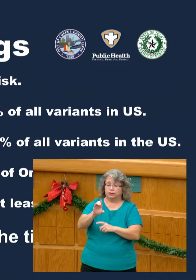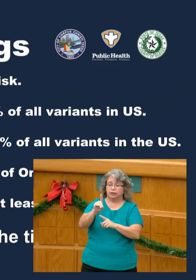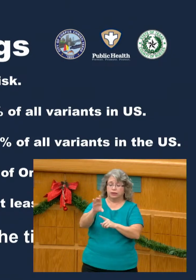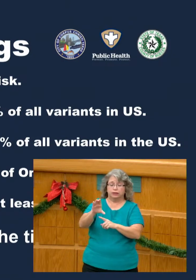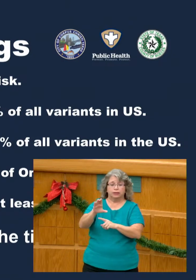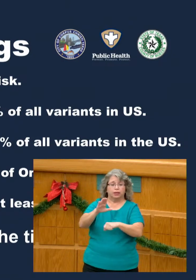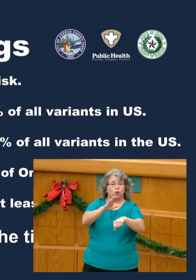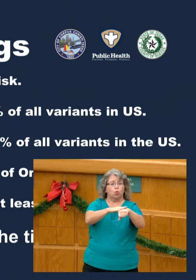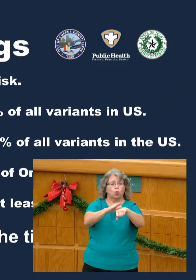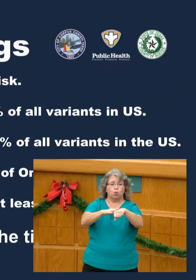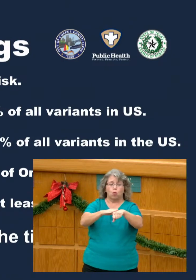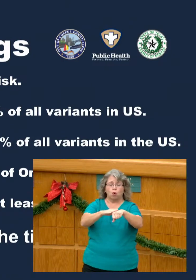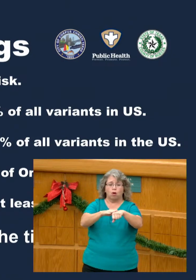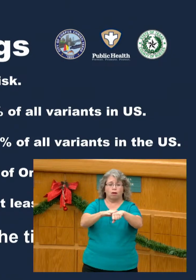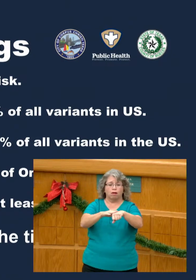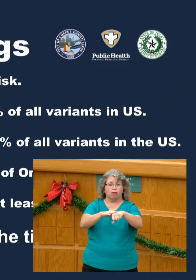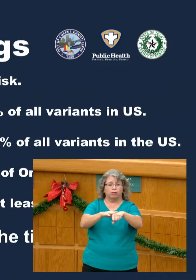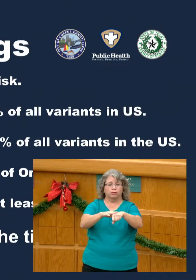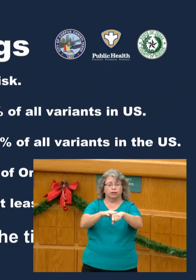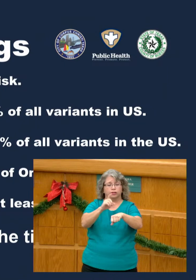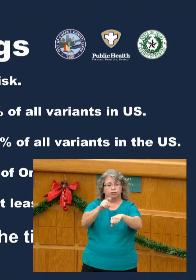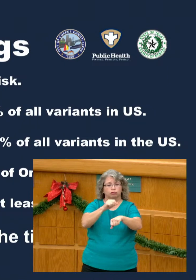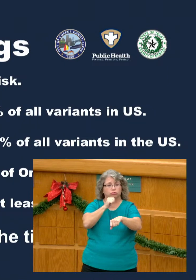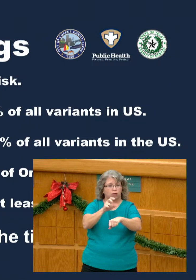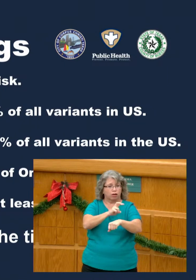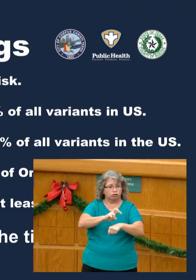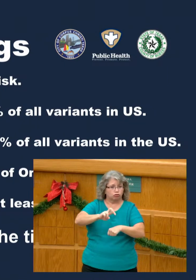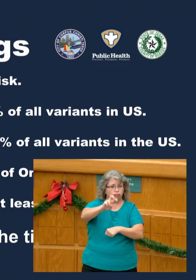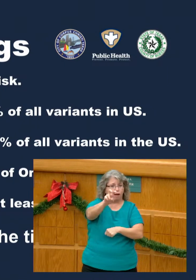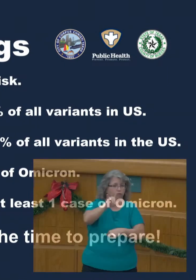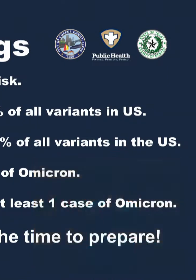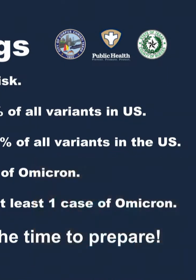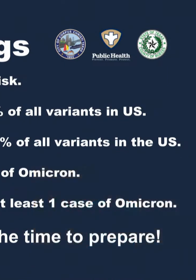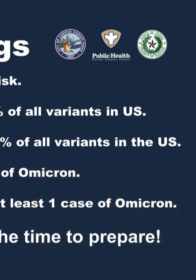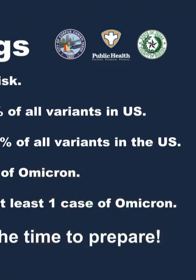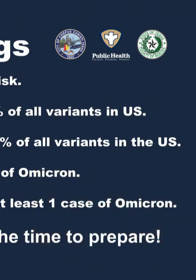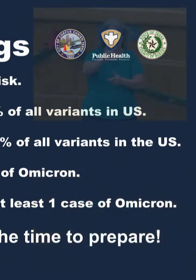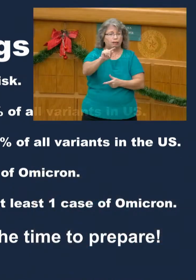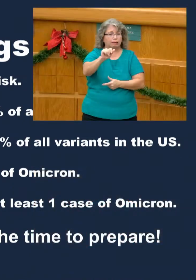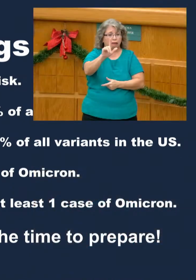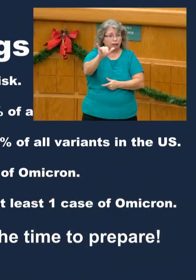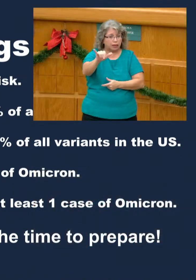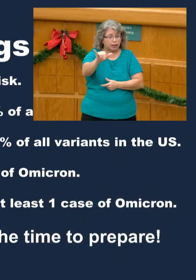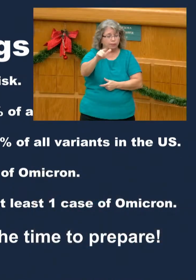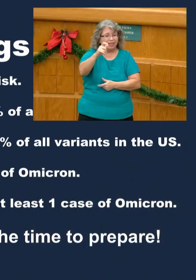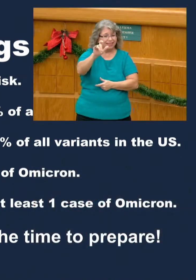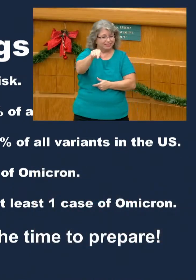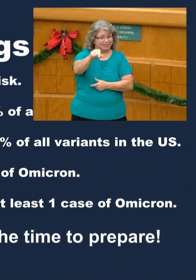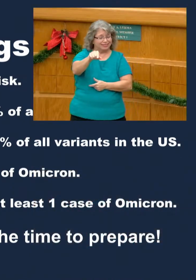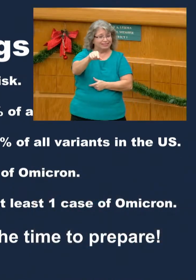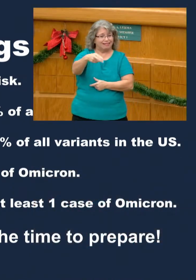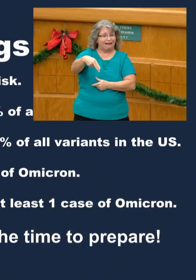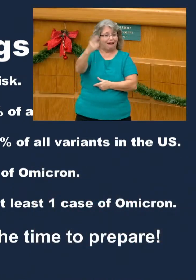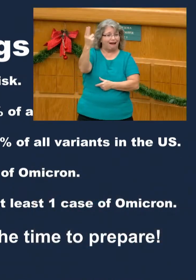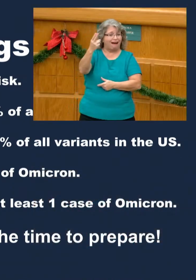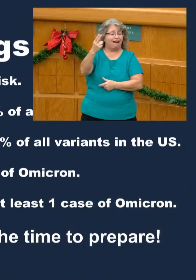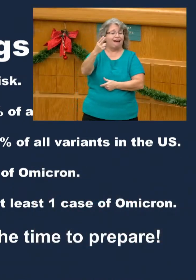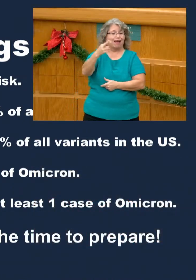not to travel to Italy due to a very high contagious risk. If you remember early on